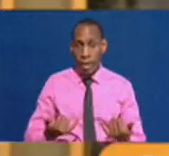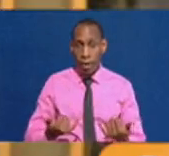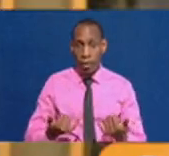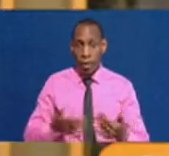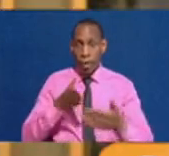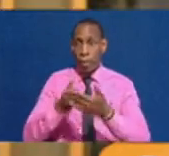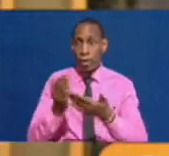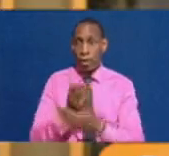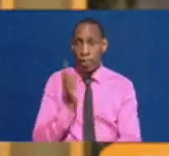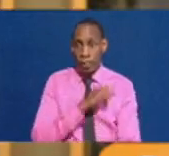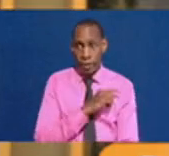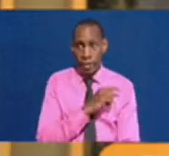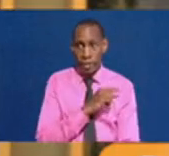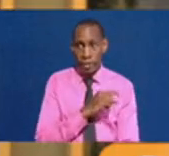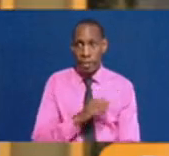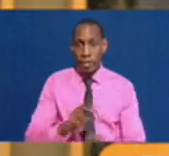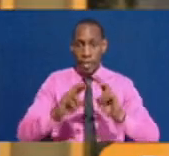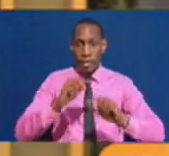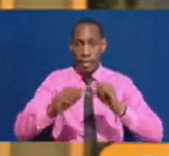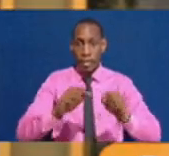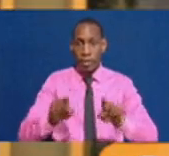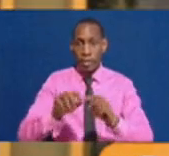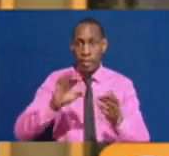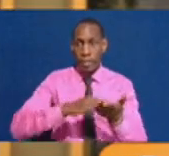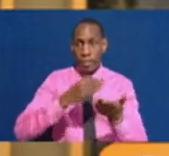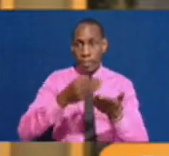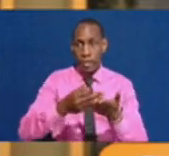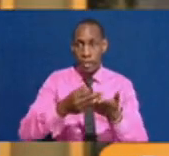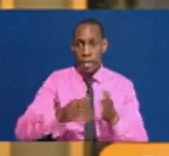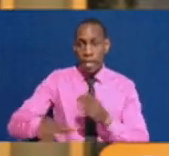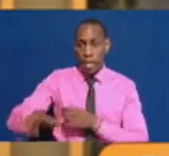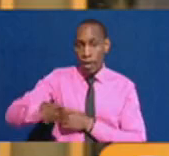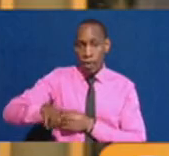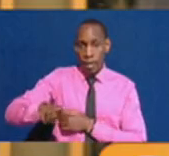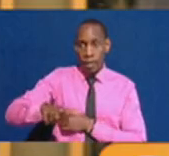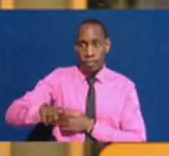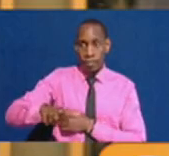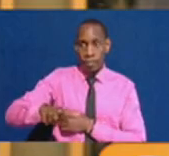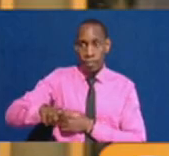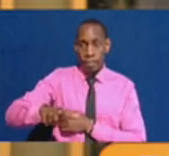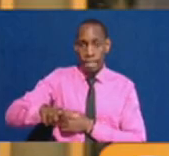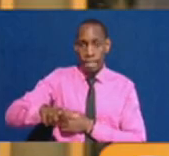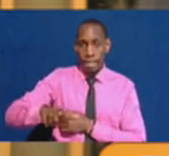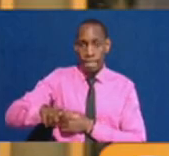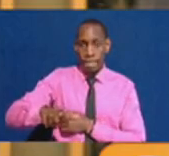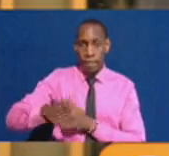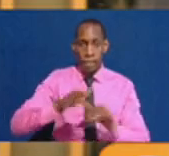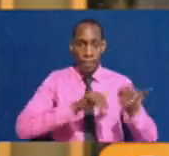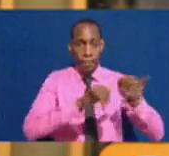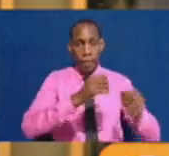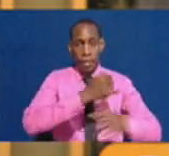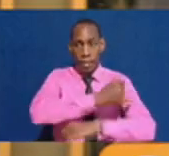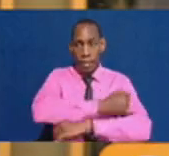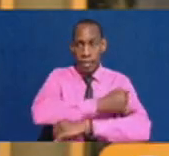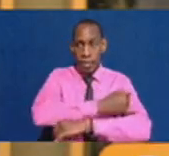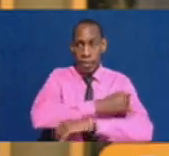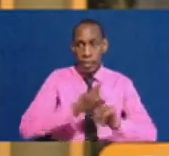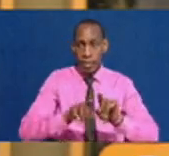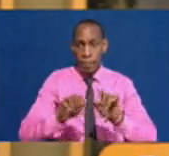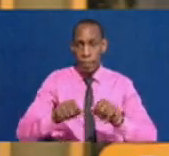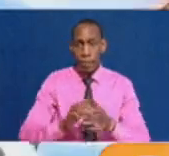been lifted, this will go on. Funding, whether locally or from foreign institutions, would then